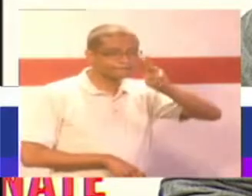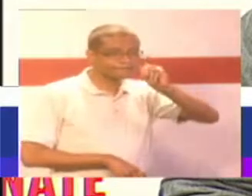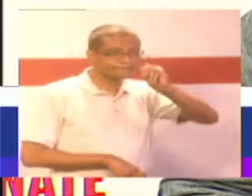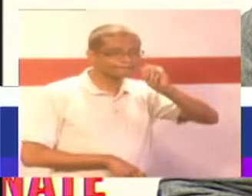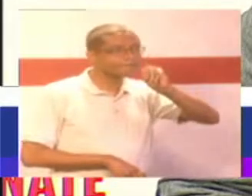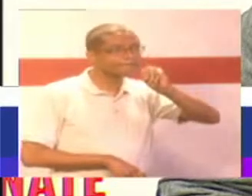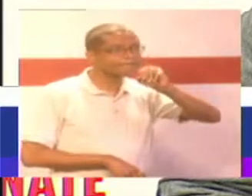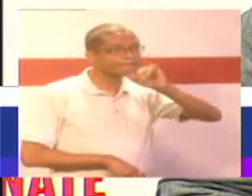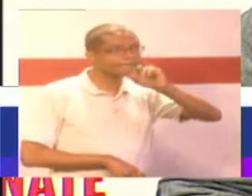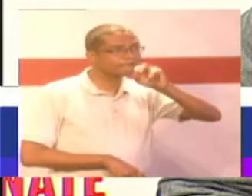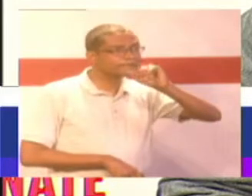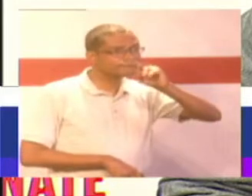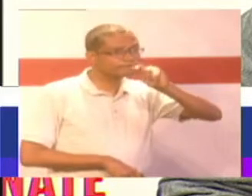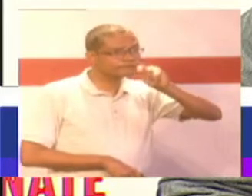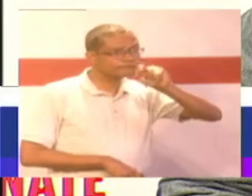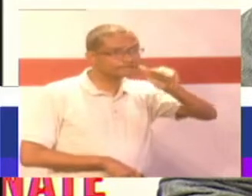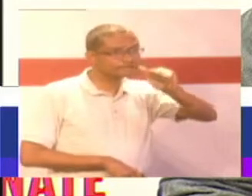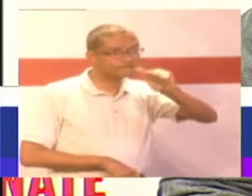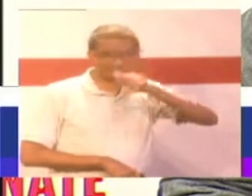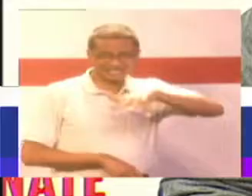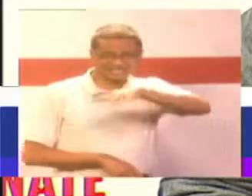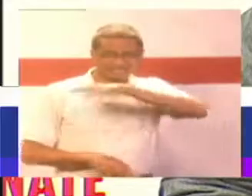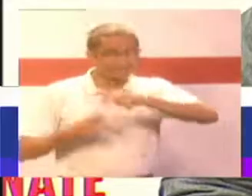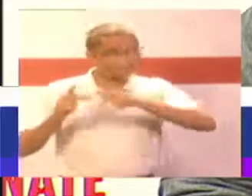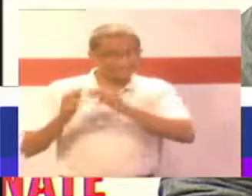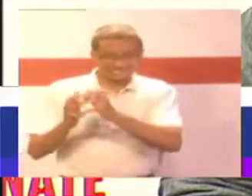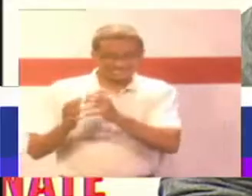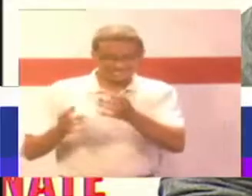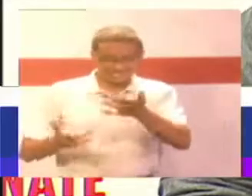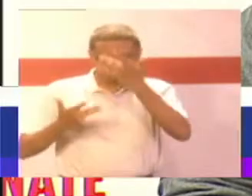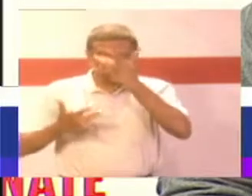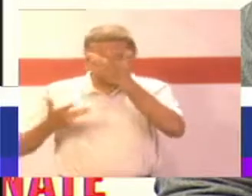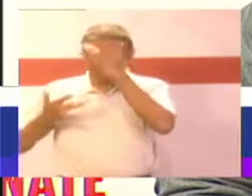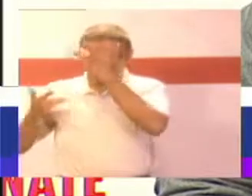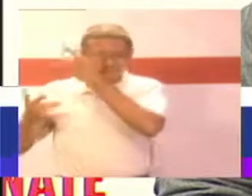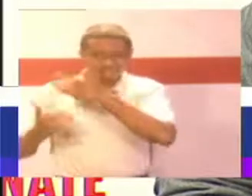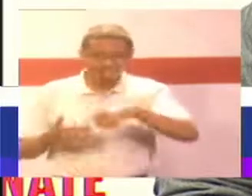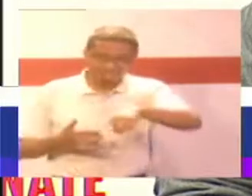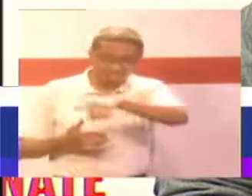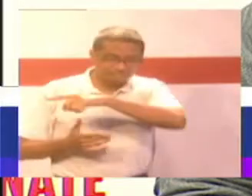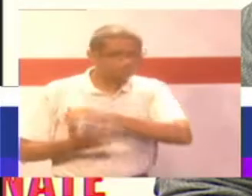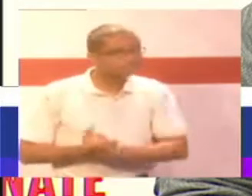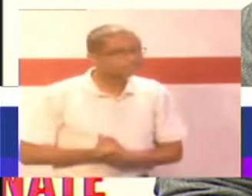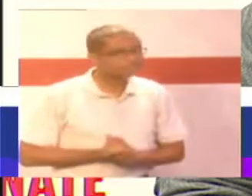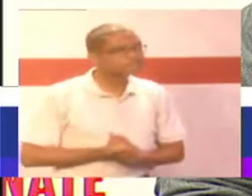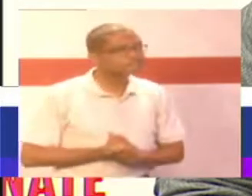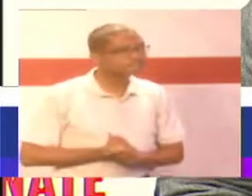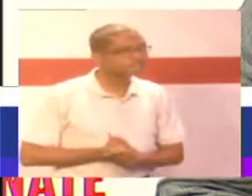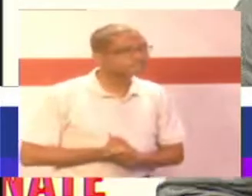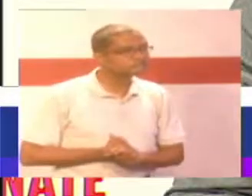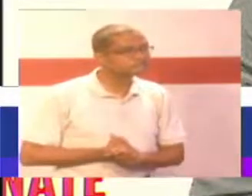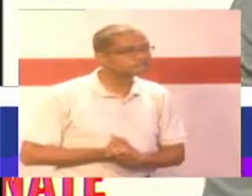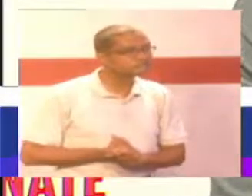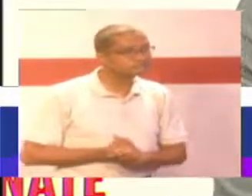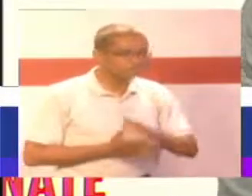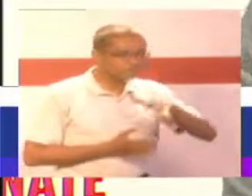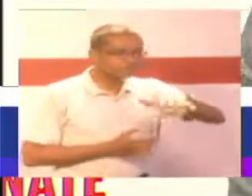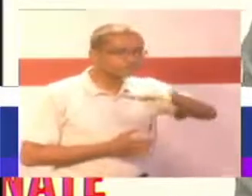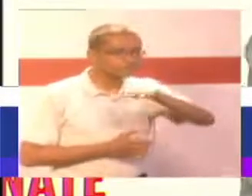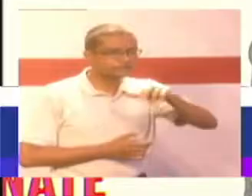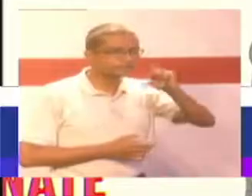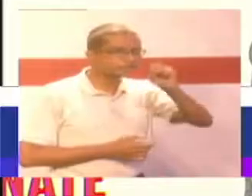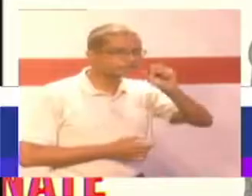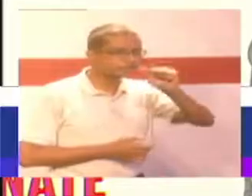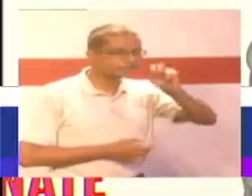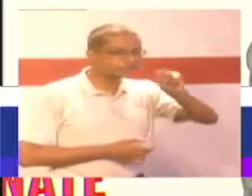number of cases in that relatively small community. We know that in areas such as San